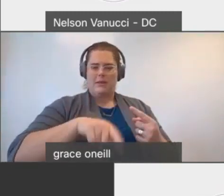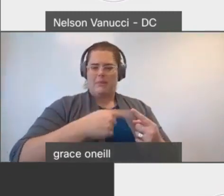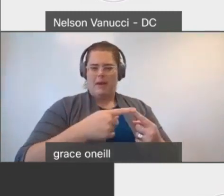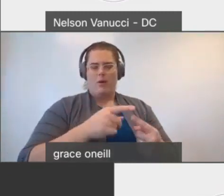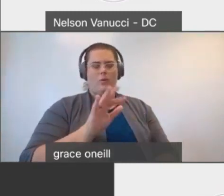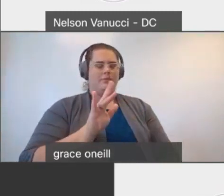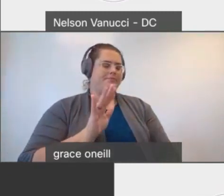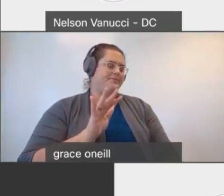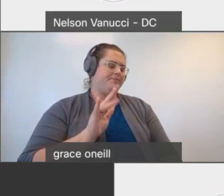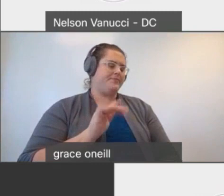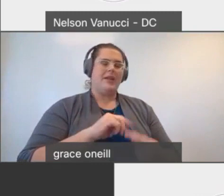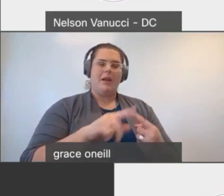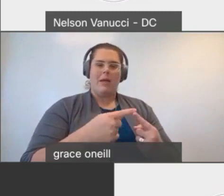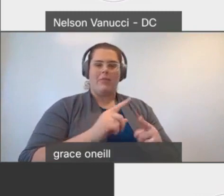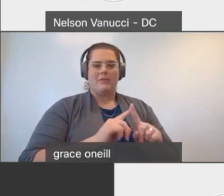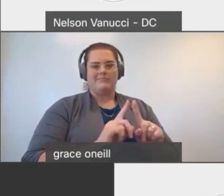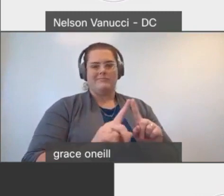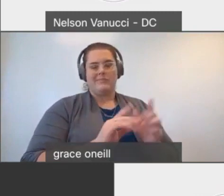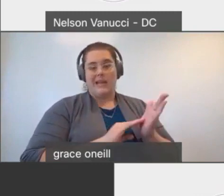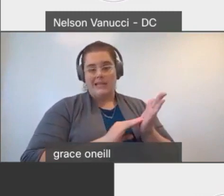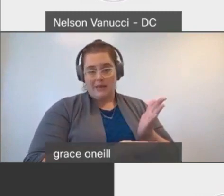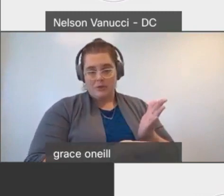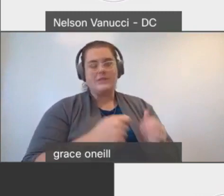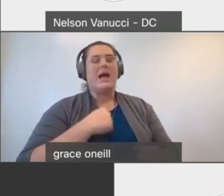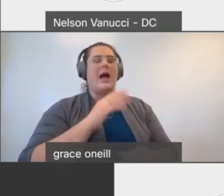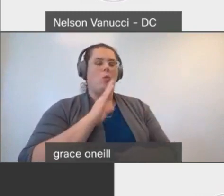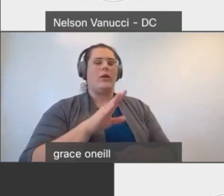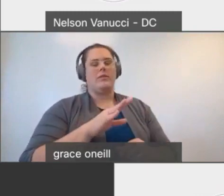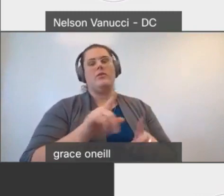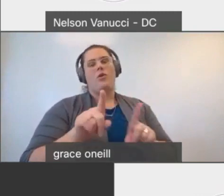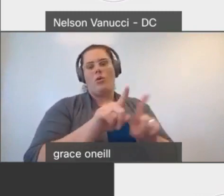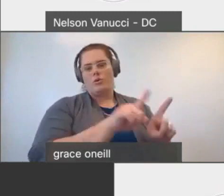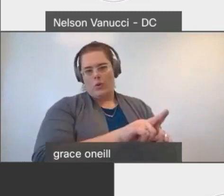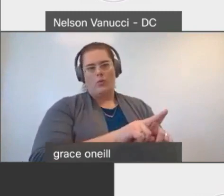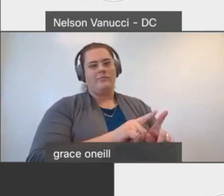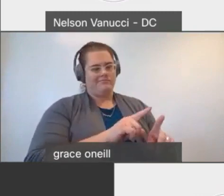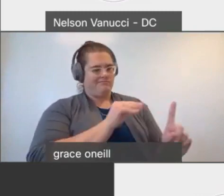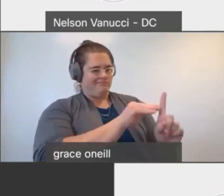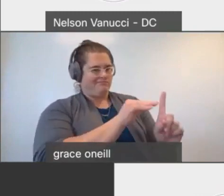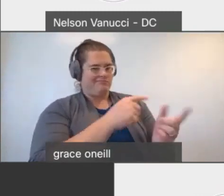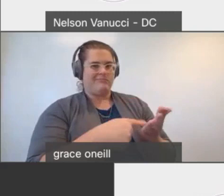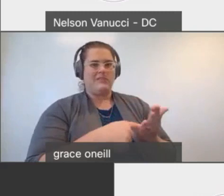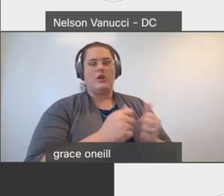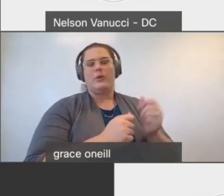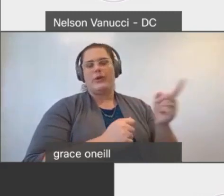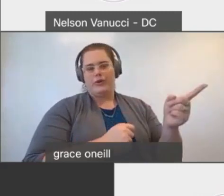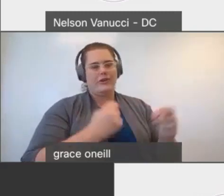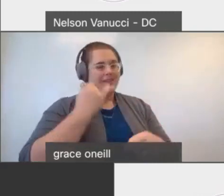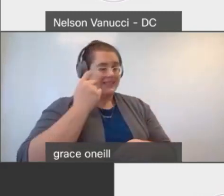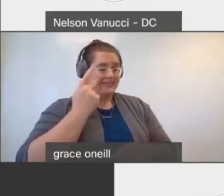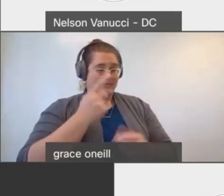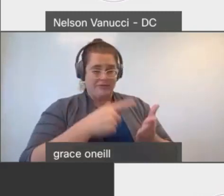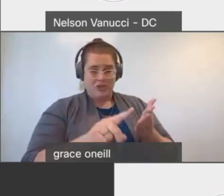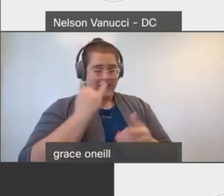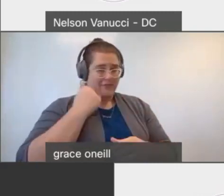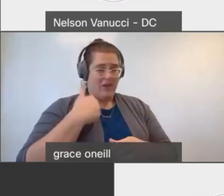the exemptions, I also will raise those with her as well and see if she can have someone available